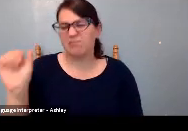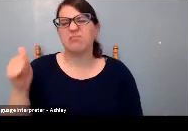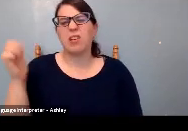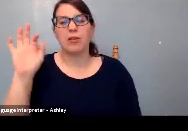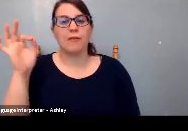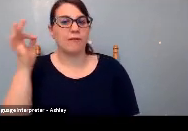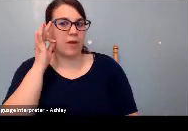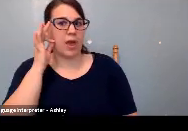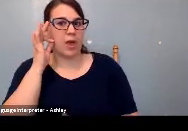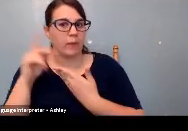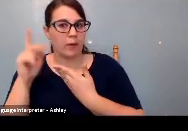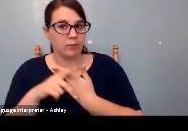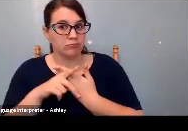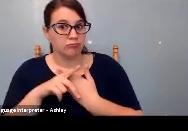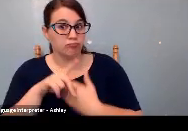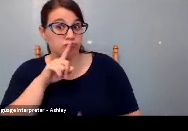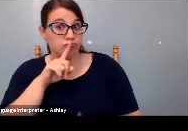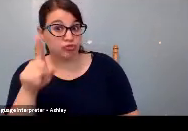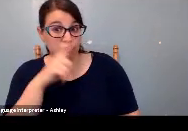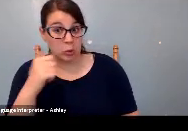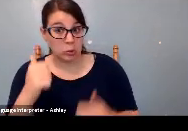or false?